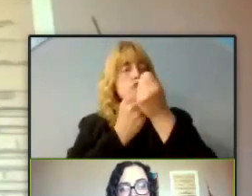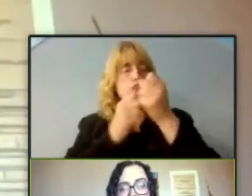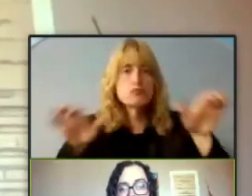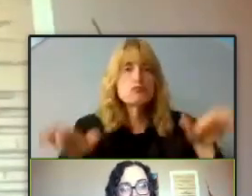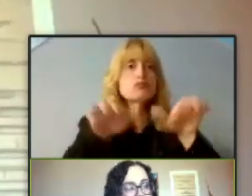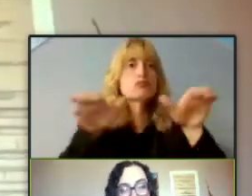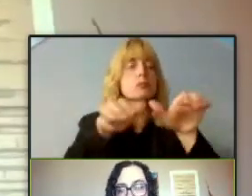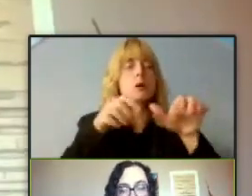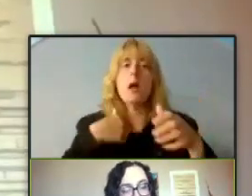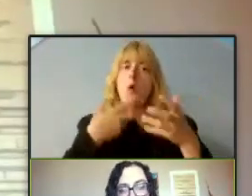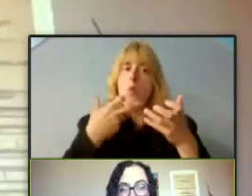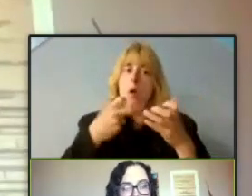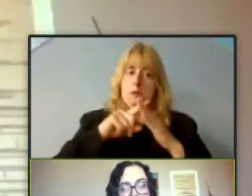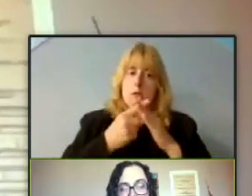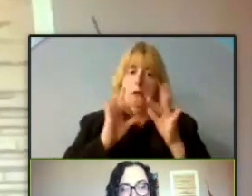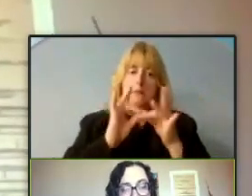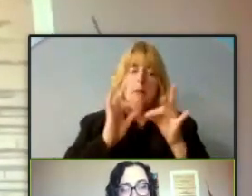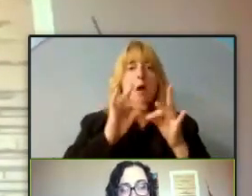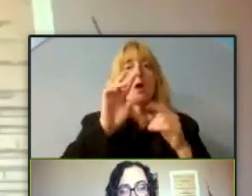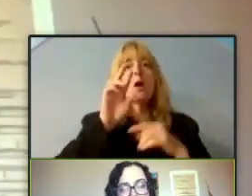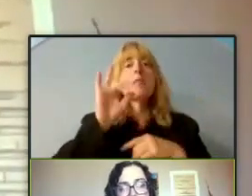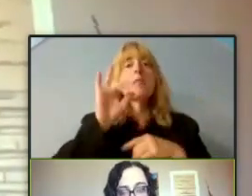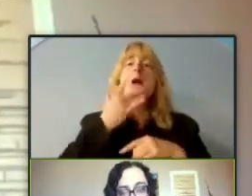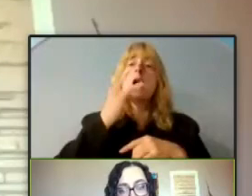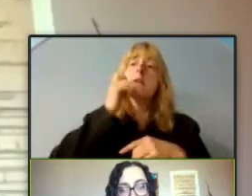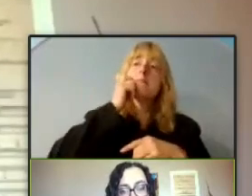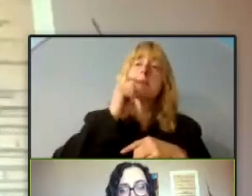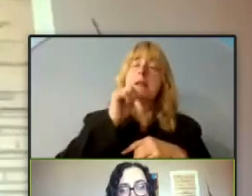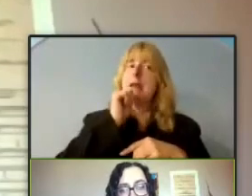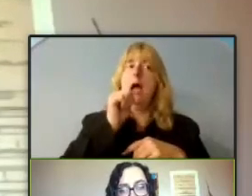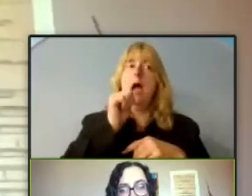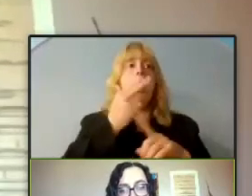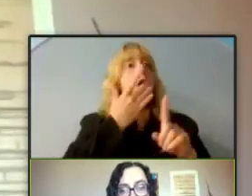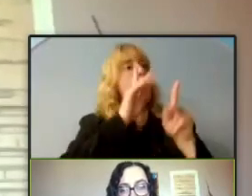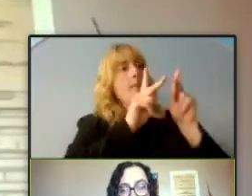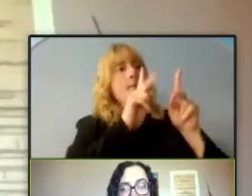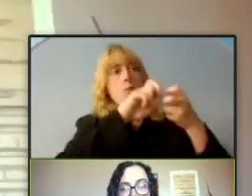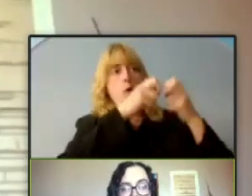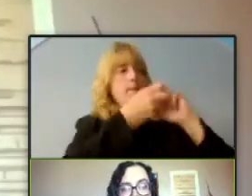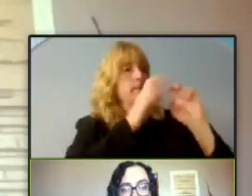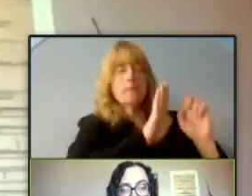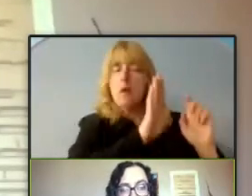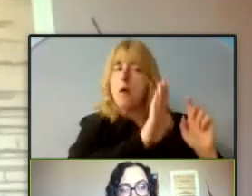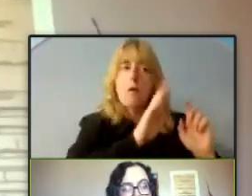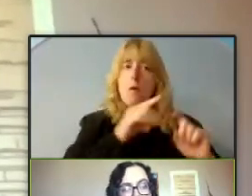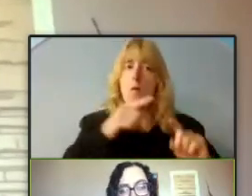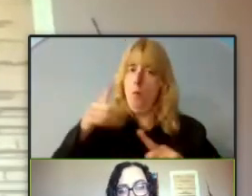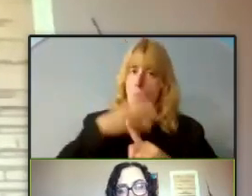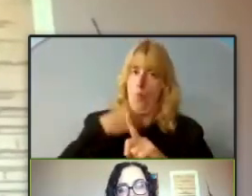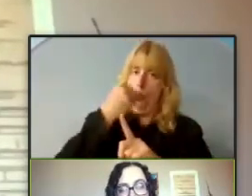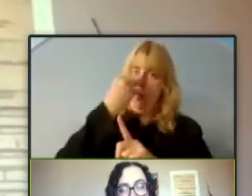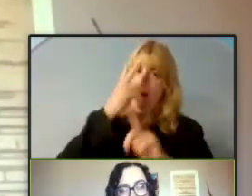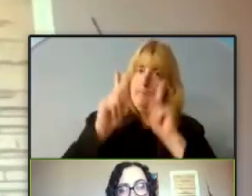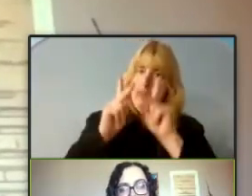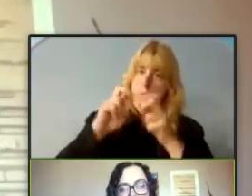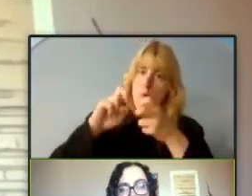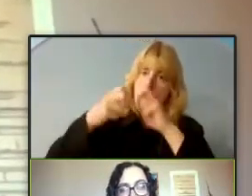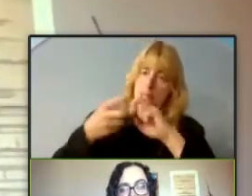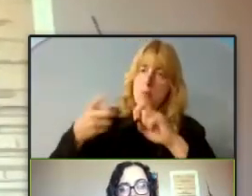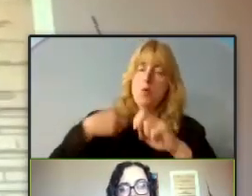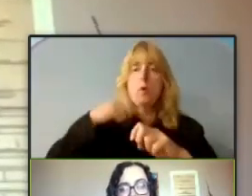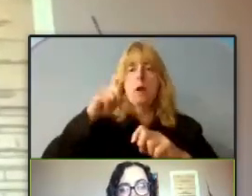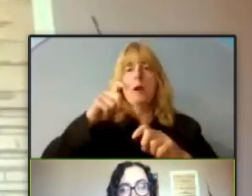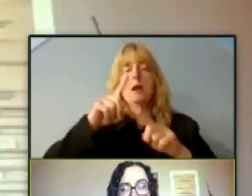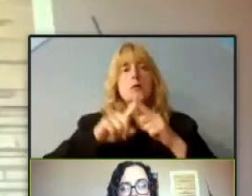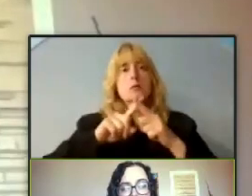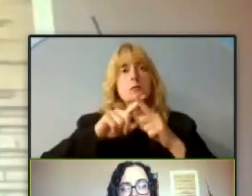is that racism is not a people of color problem, it's a white people problem. We need to unlearn everything we were taught as white folks in order